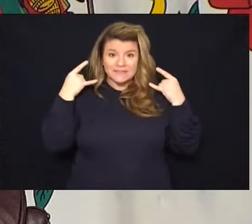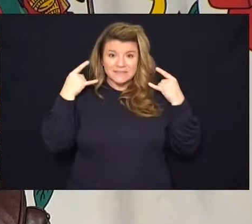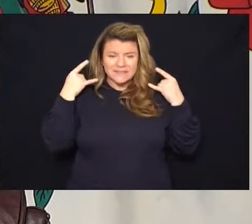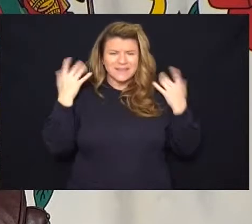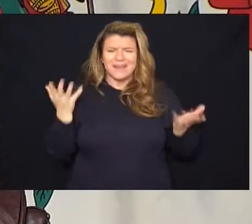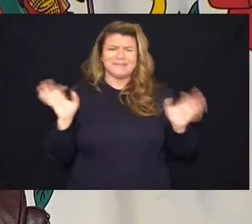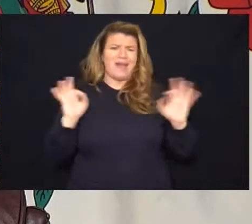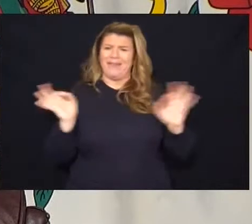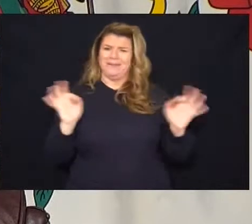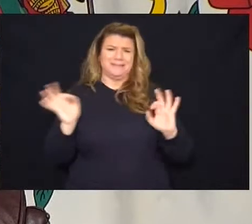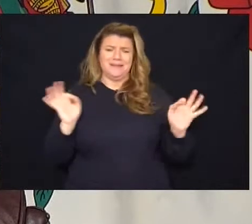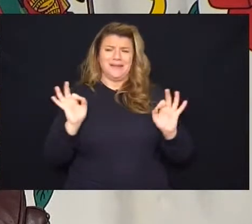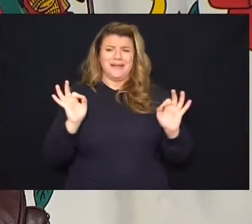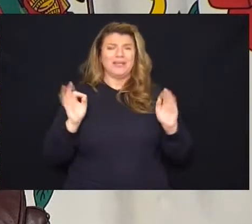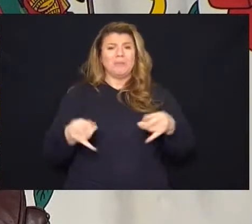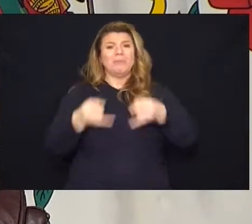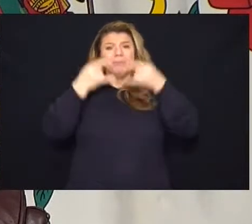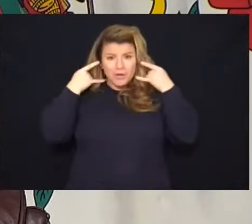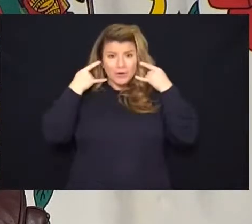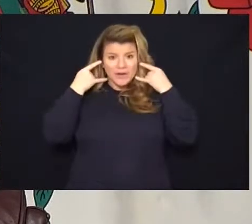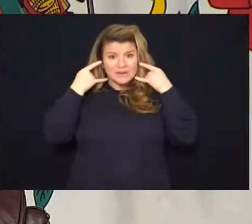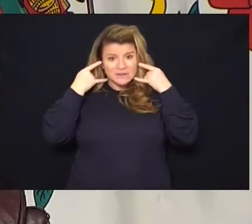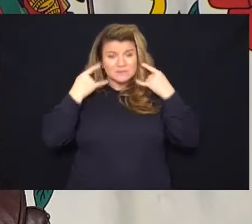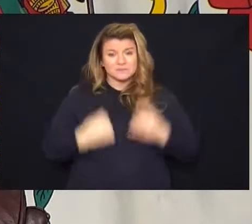big deal. Just wear a mask.